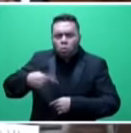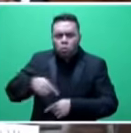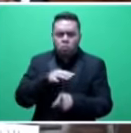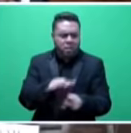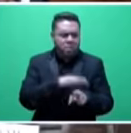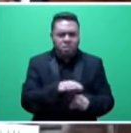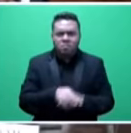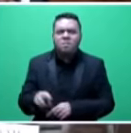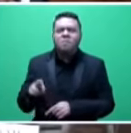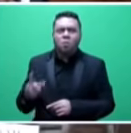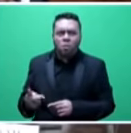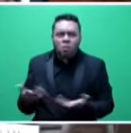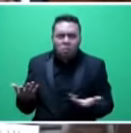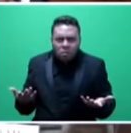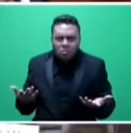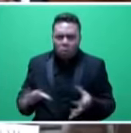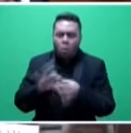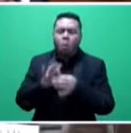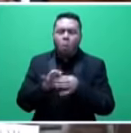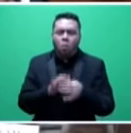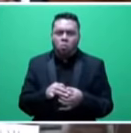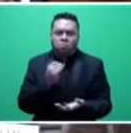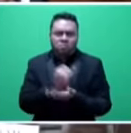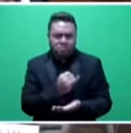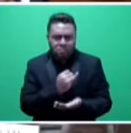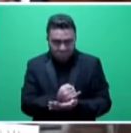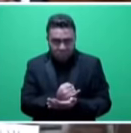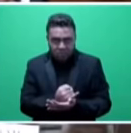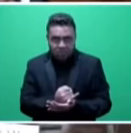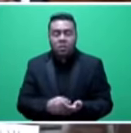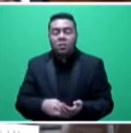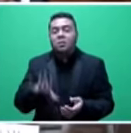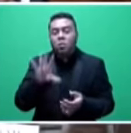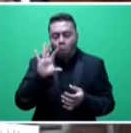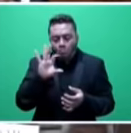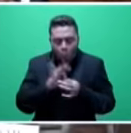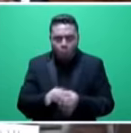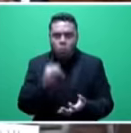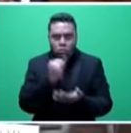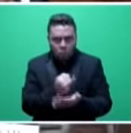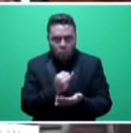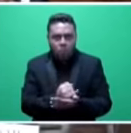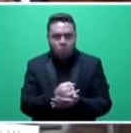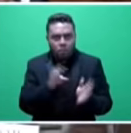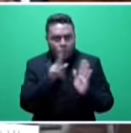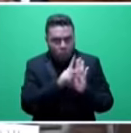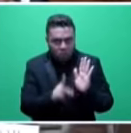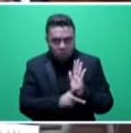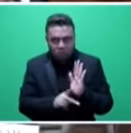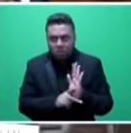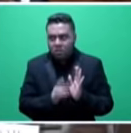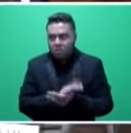faults? It is time now that the Fiji First government realizes its own wrong policies that has left us high and